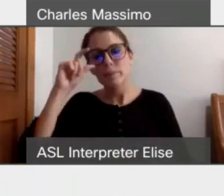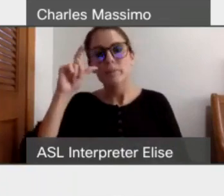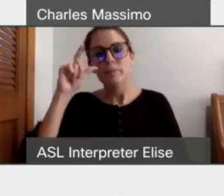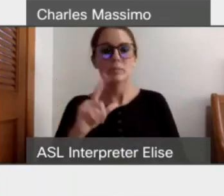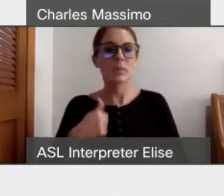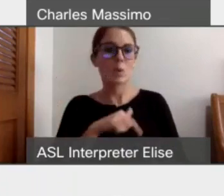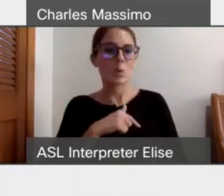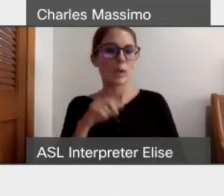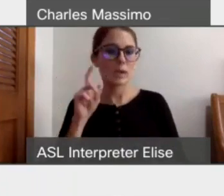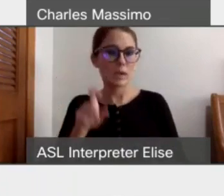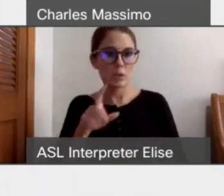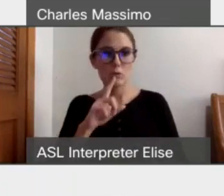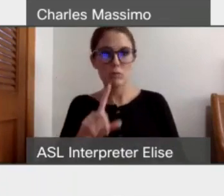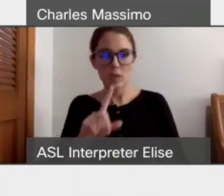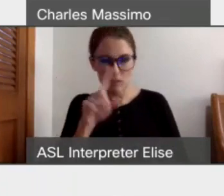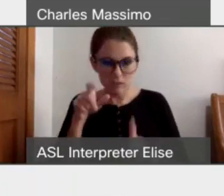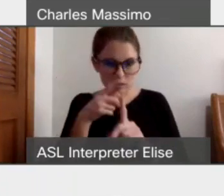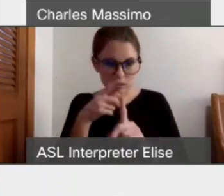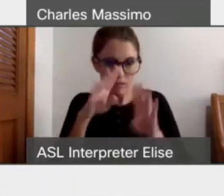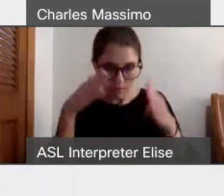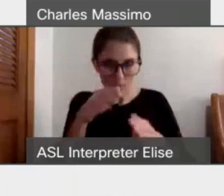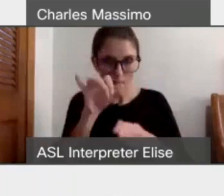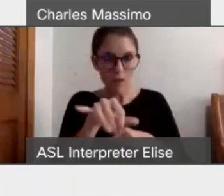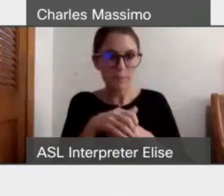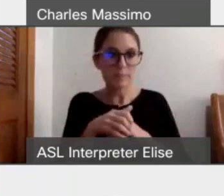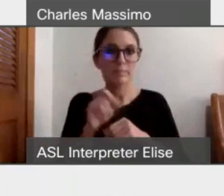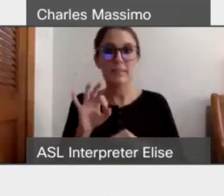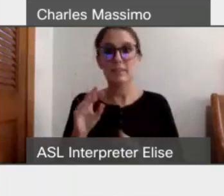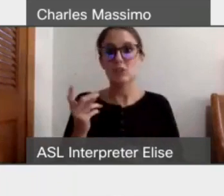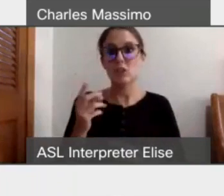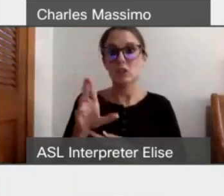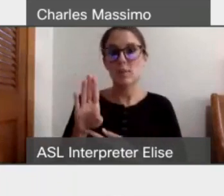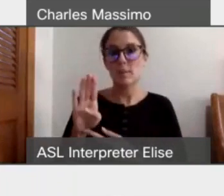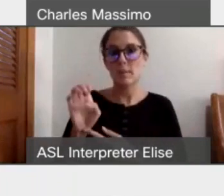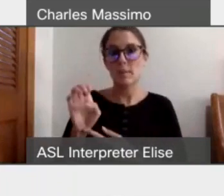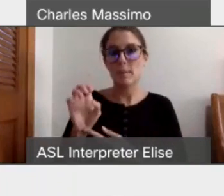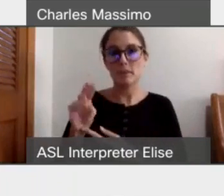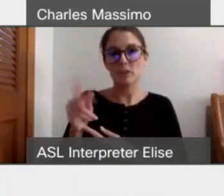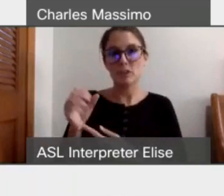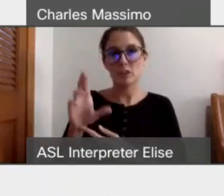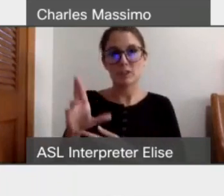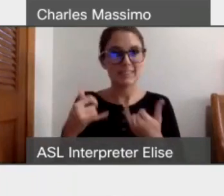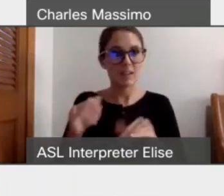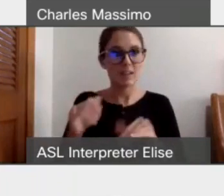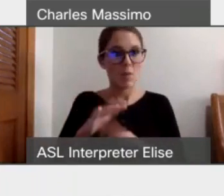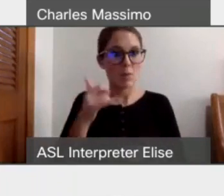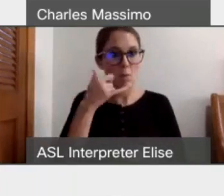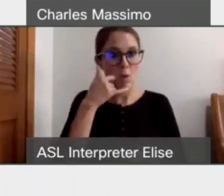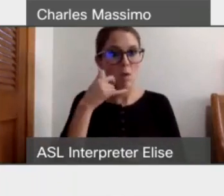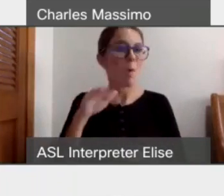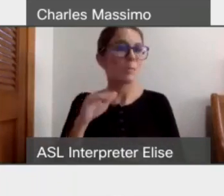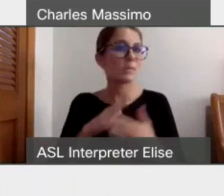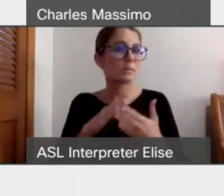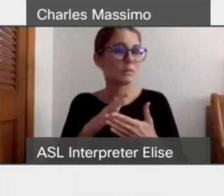we need to drill down on that. And if Dr. Pettinger is still on the call, I hope some of you are following the details of this.